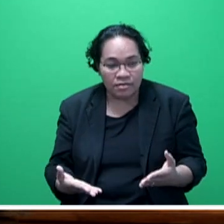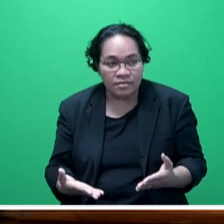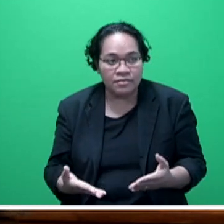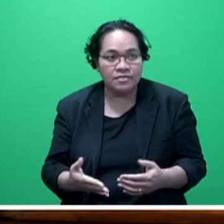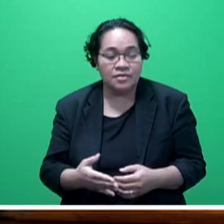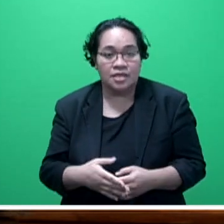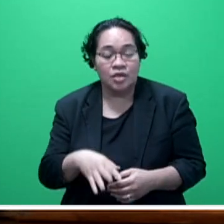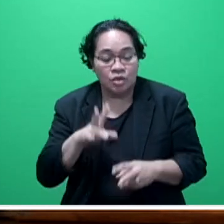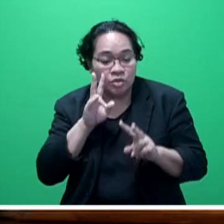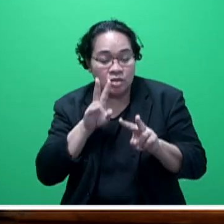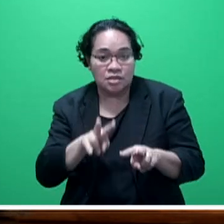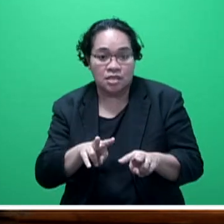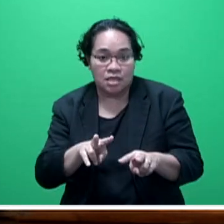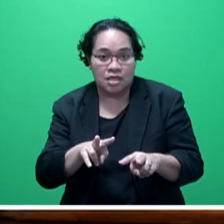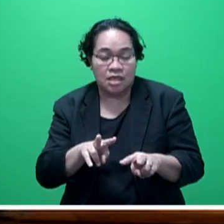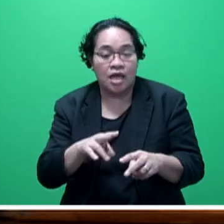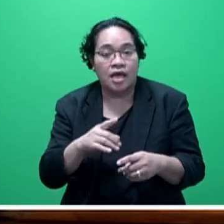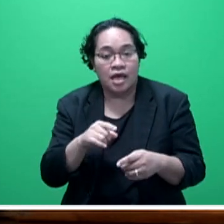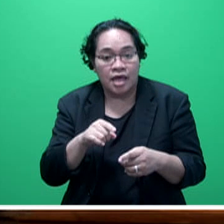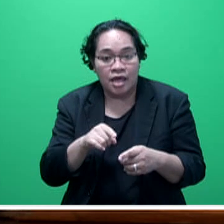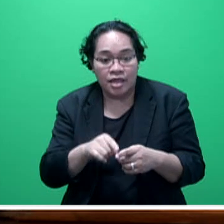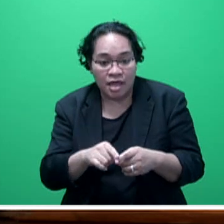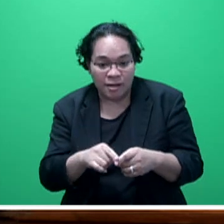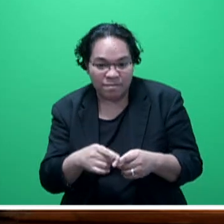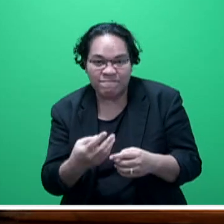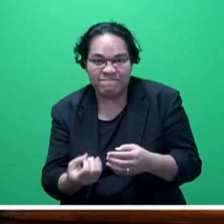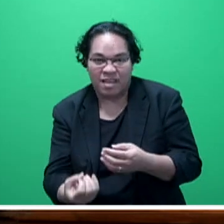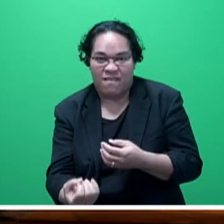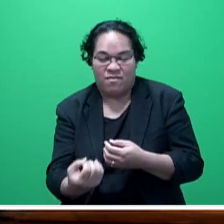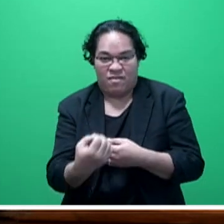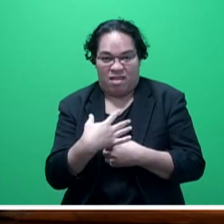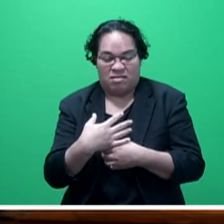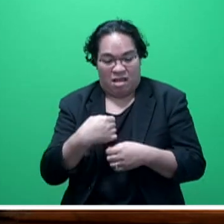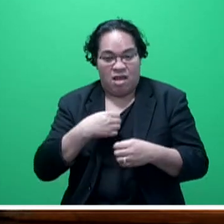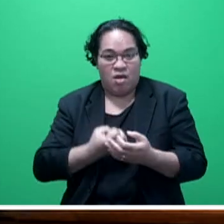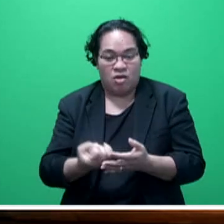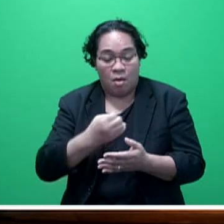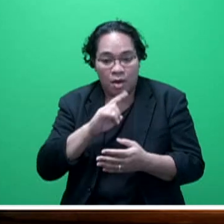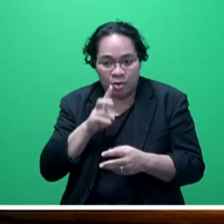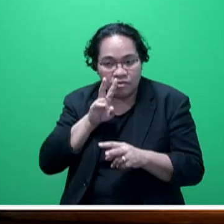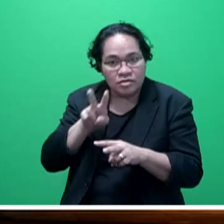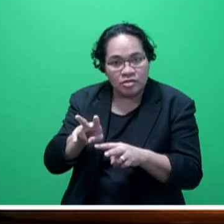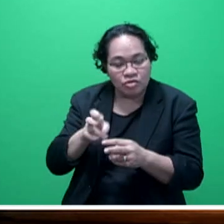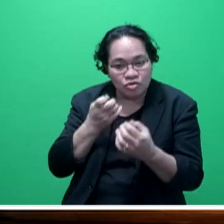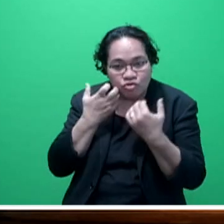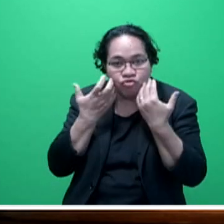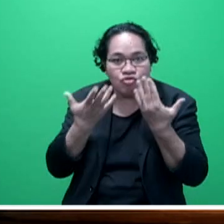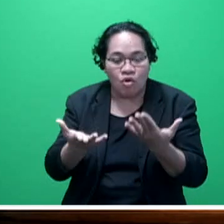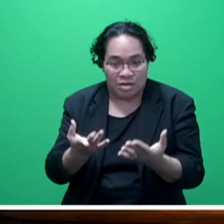the unprecedented blows to our economy, we have shown through this budget our ability to